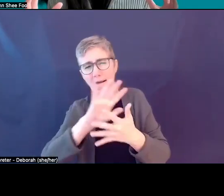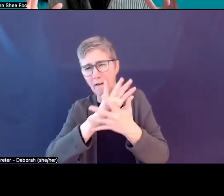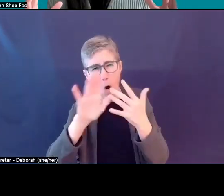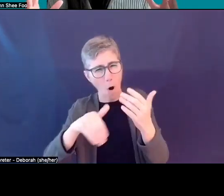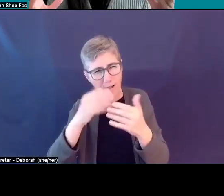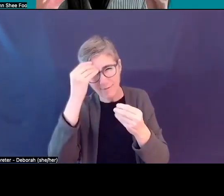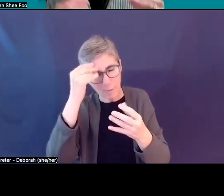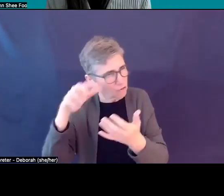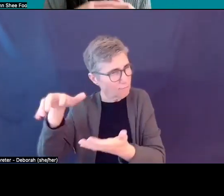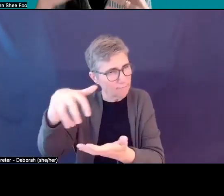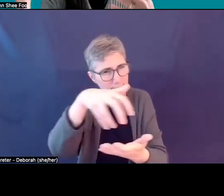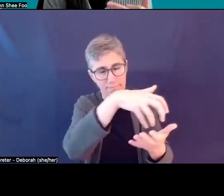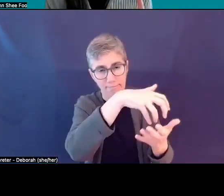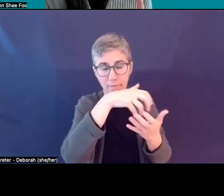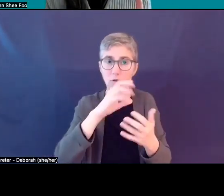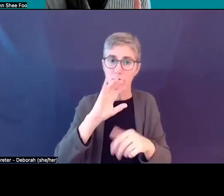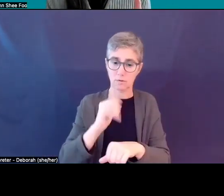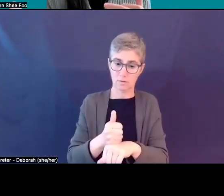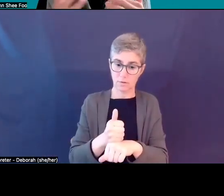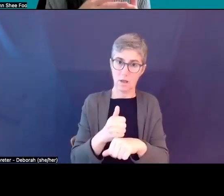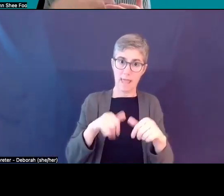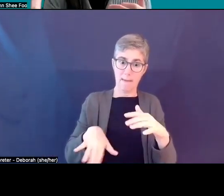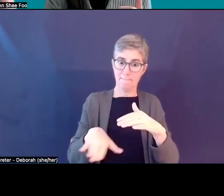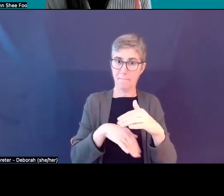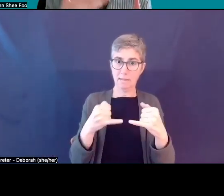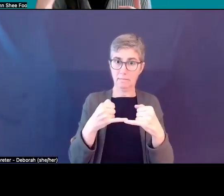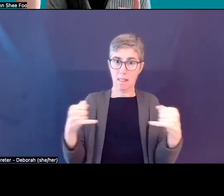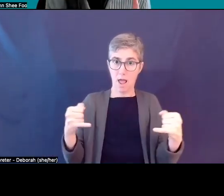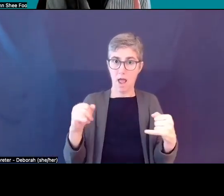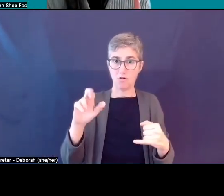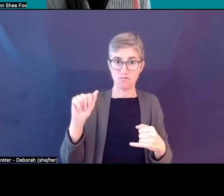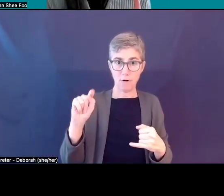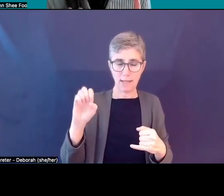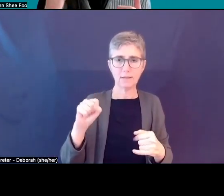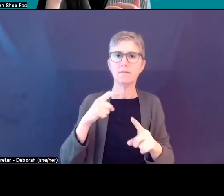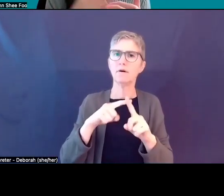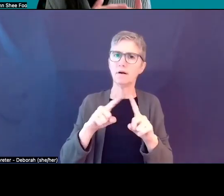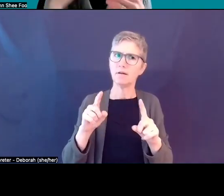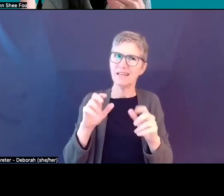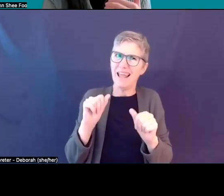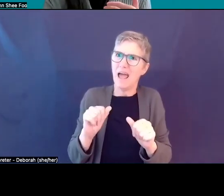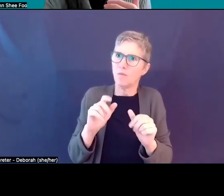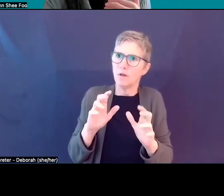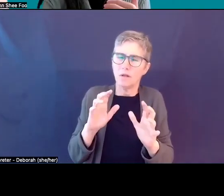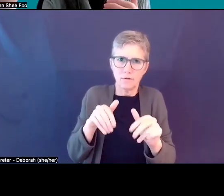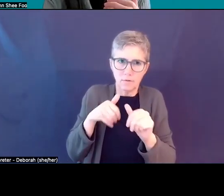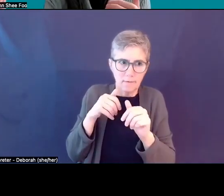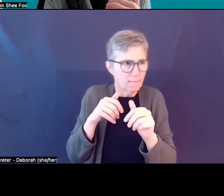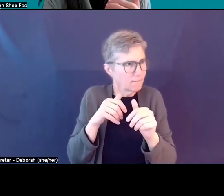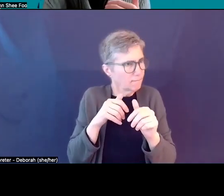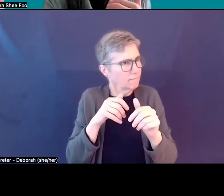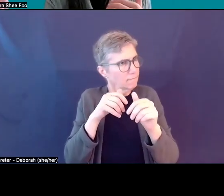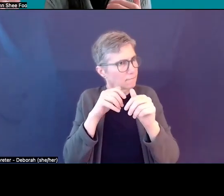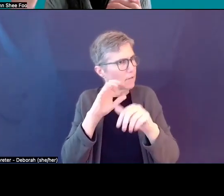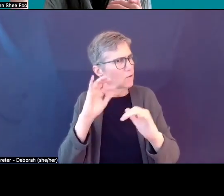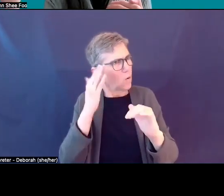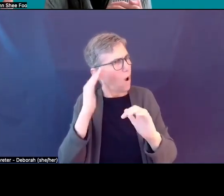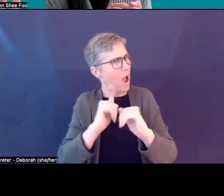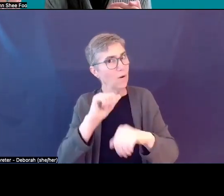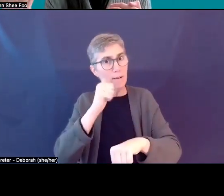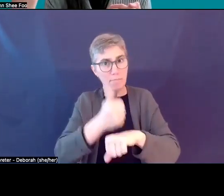establish baseline rates, but also develop a way for ongoing quality improvement tracking to know that whatever that we implement later